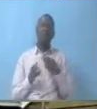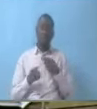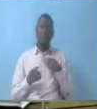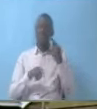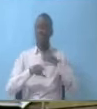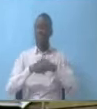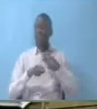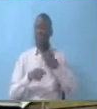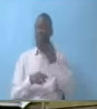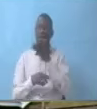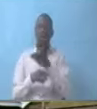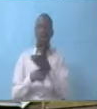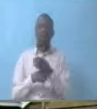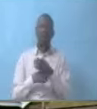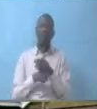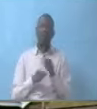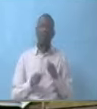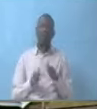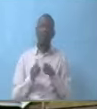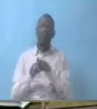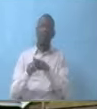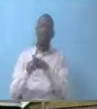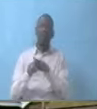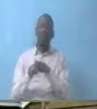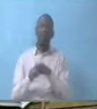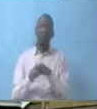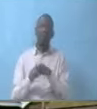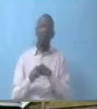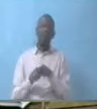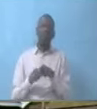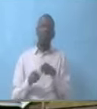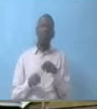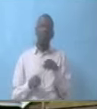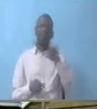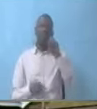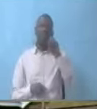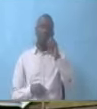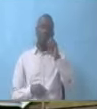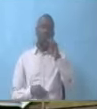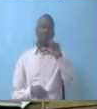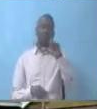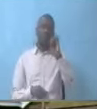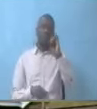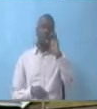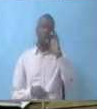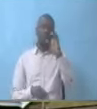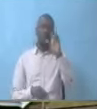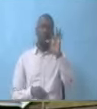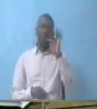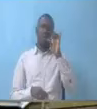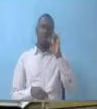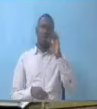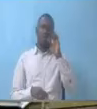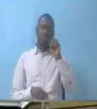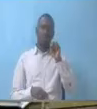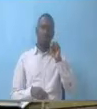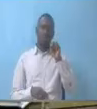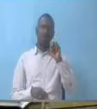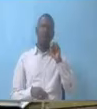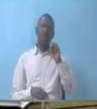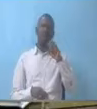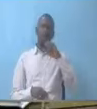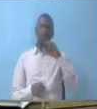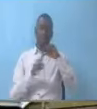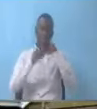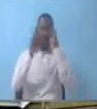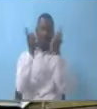Committee of the Privy Council, accompanied by my Solicitor General at the time, Mr. Hassan Jallo. And some of the provisions were declared